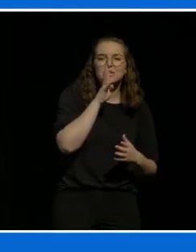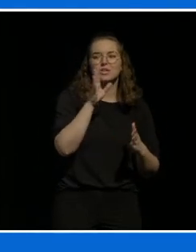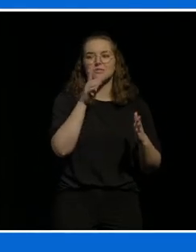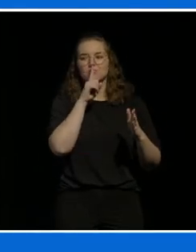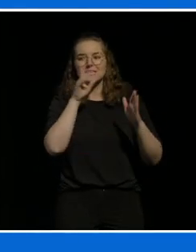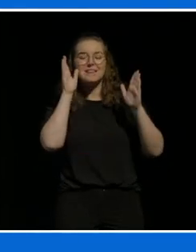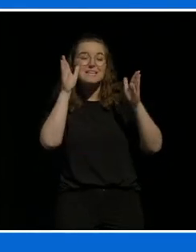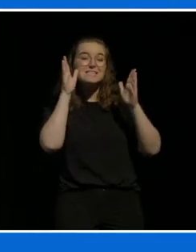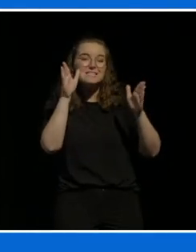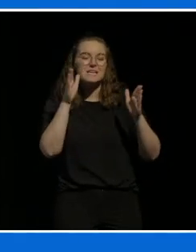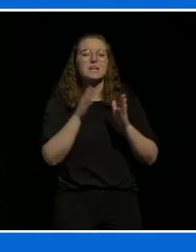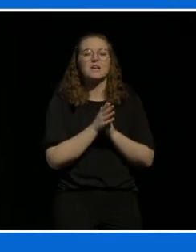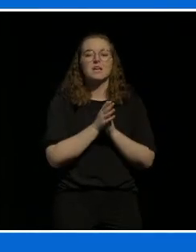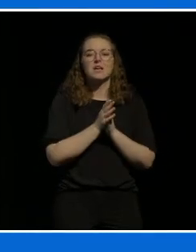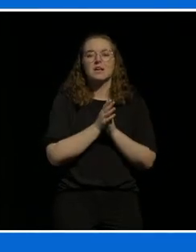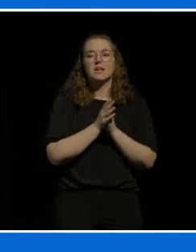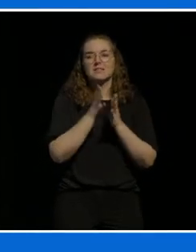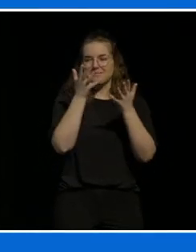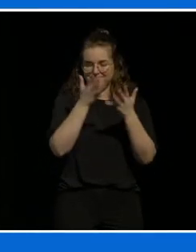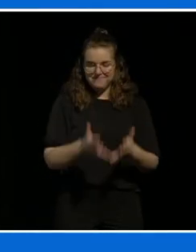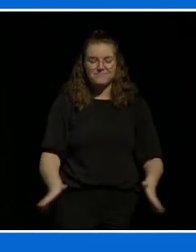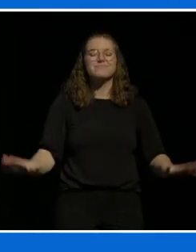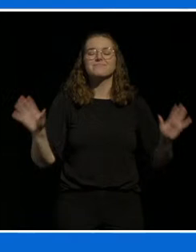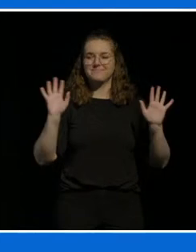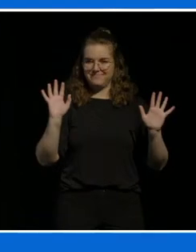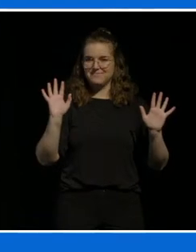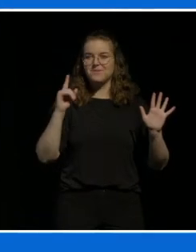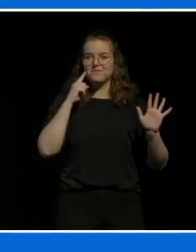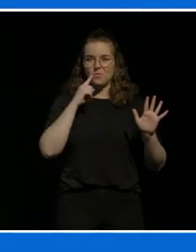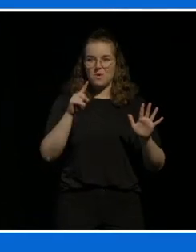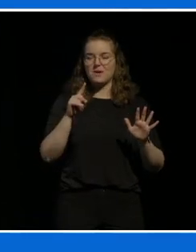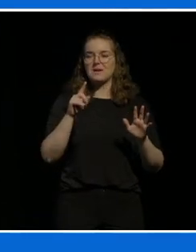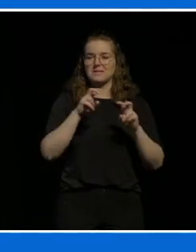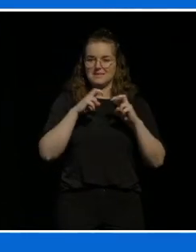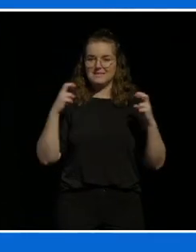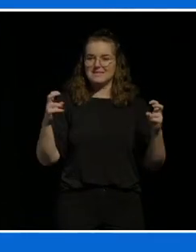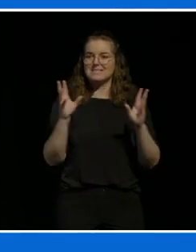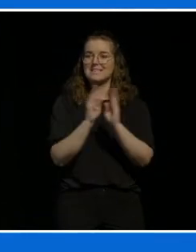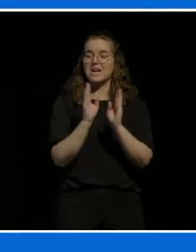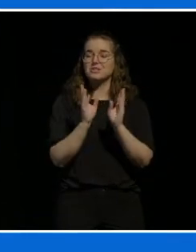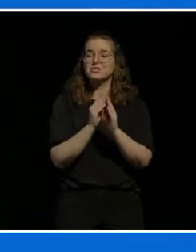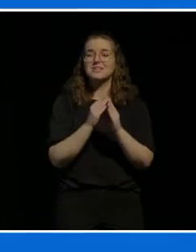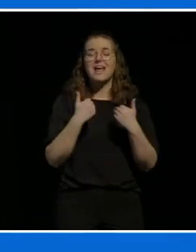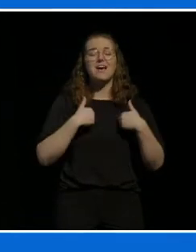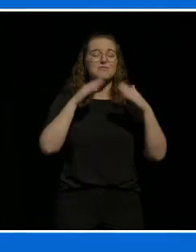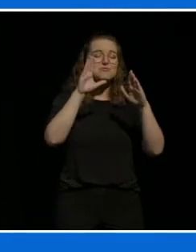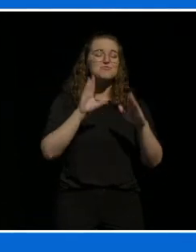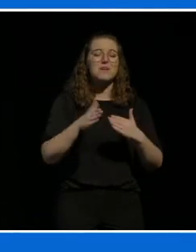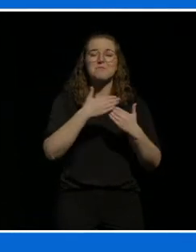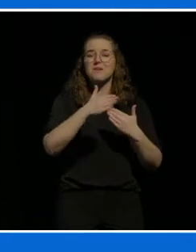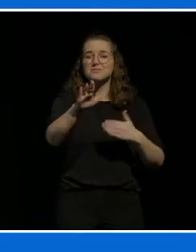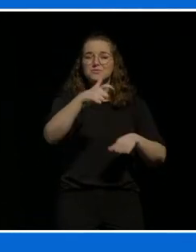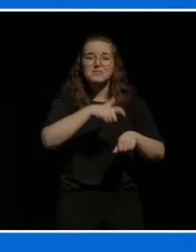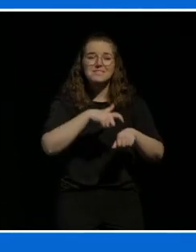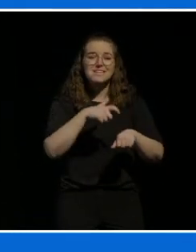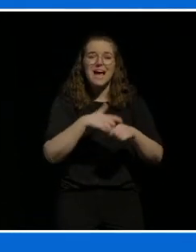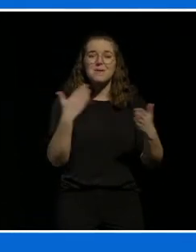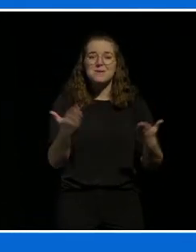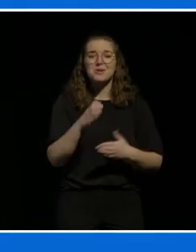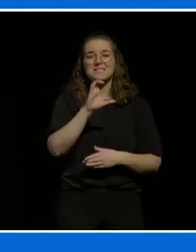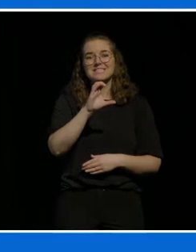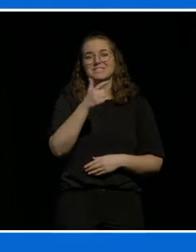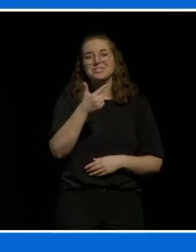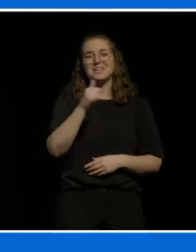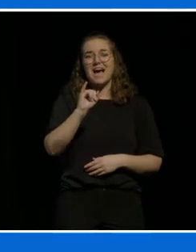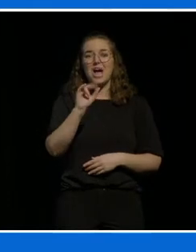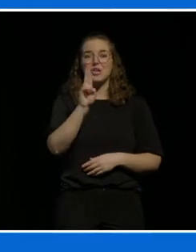intently. That does conclude our speaker session, but I hope you have a great rest of your time at CGIU, and thank you so much for